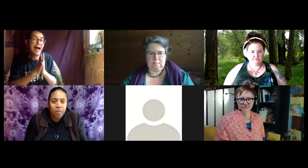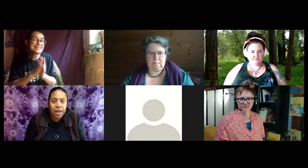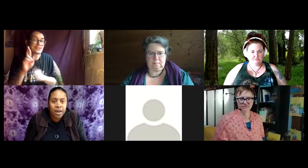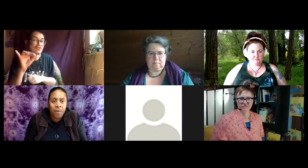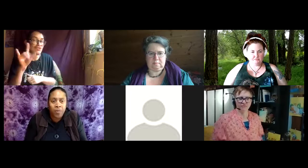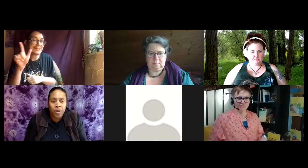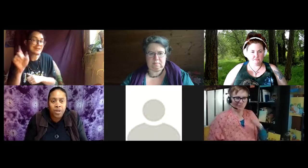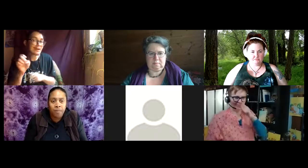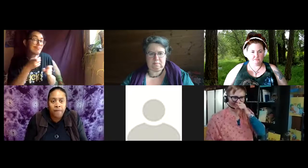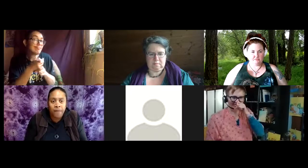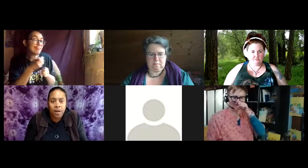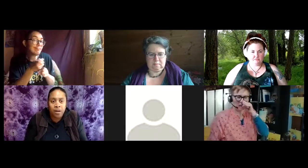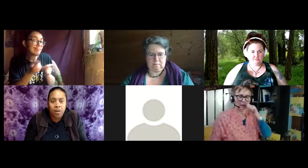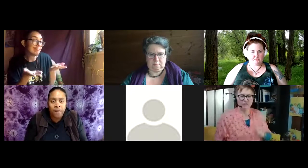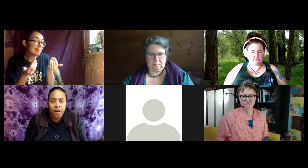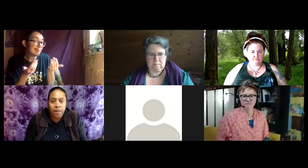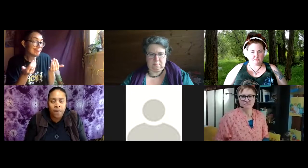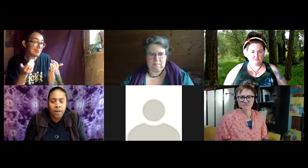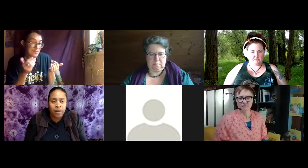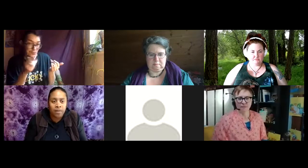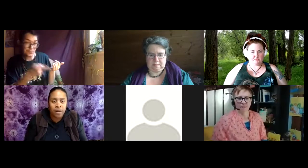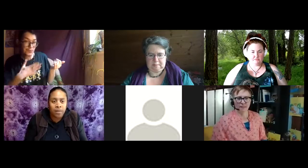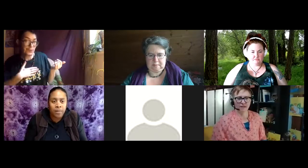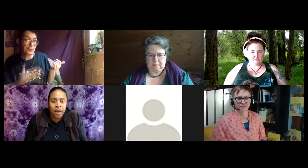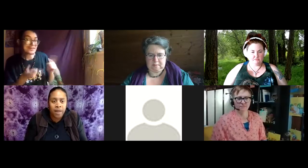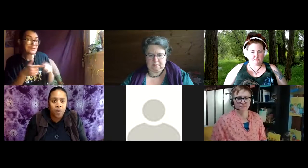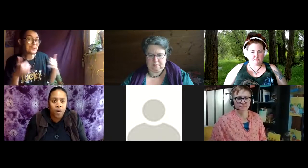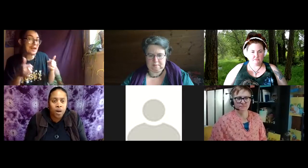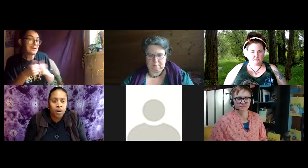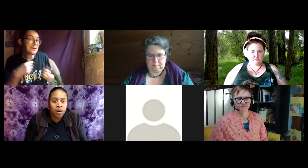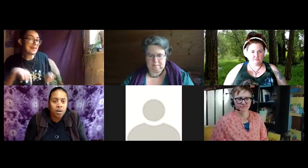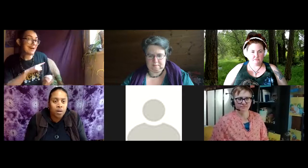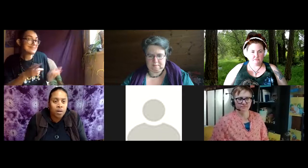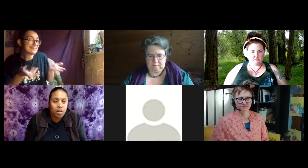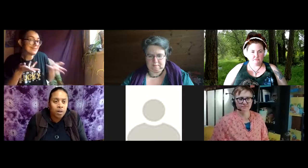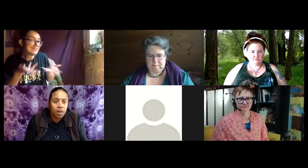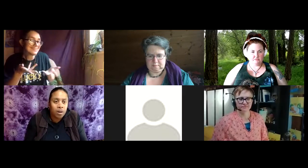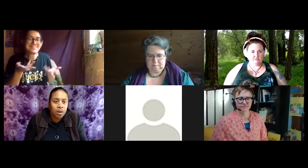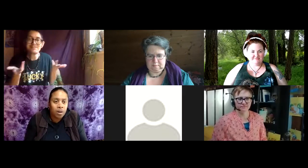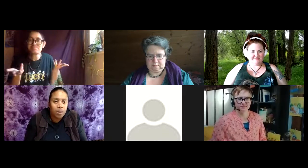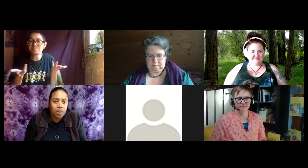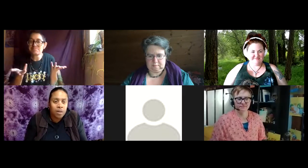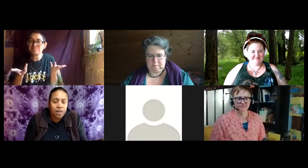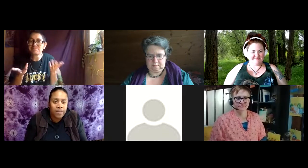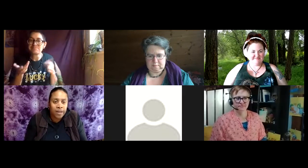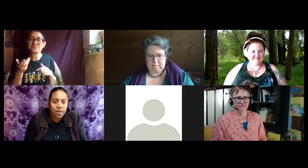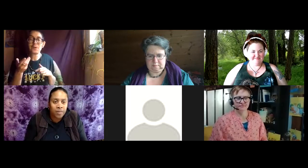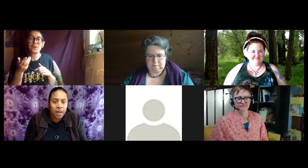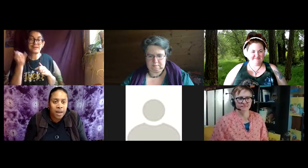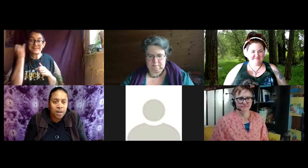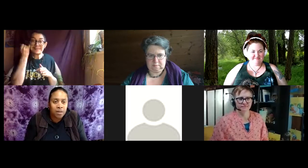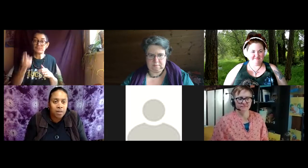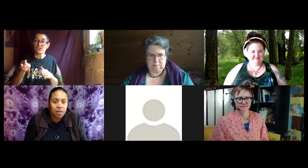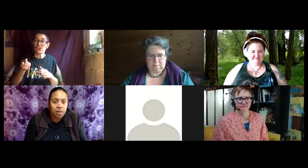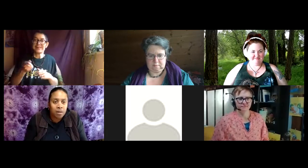you might come up with them a fair, a playful one, and they will invite you to